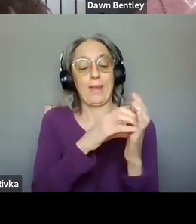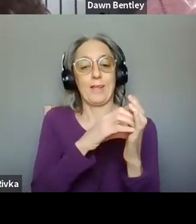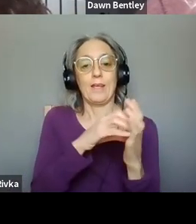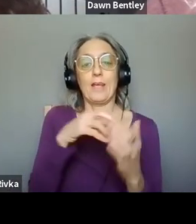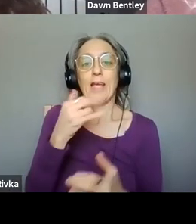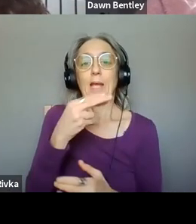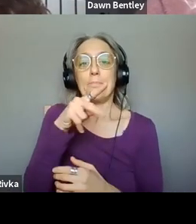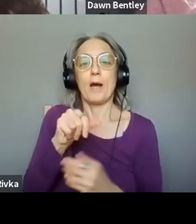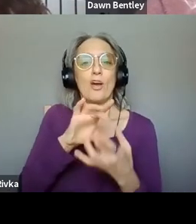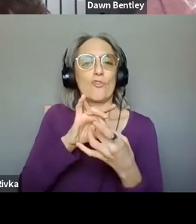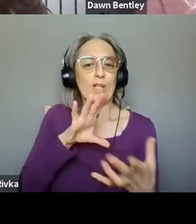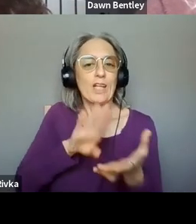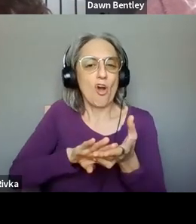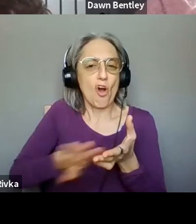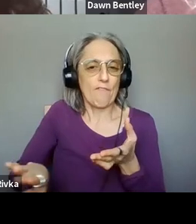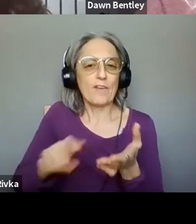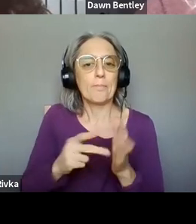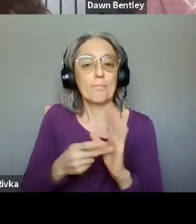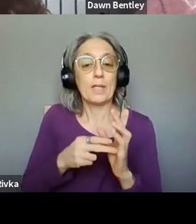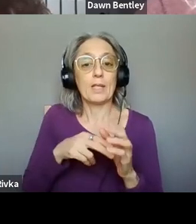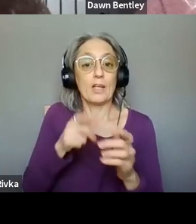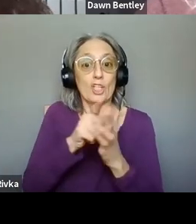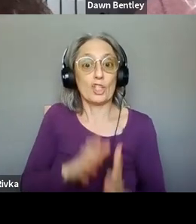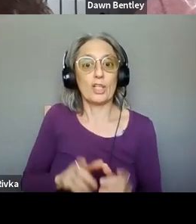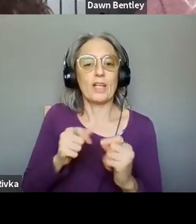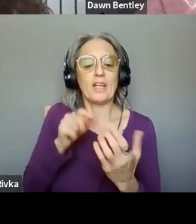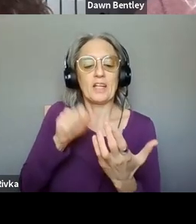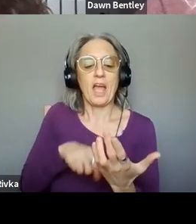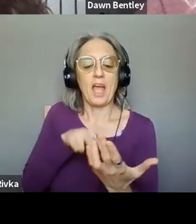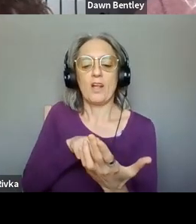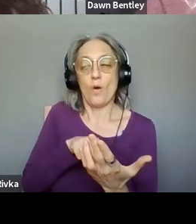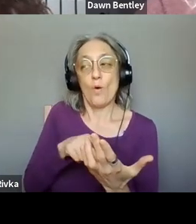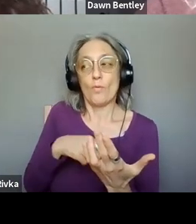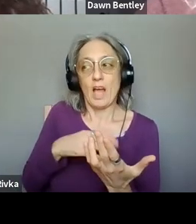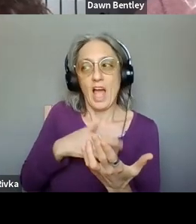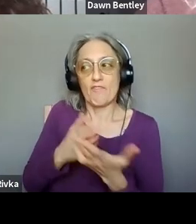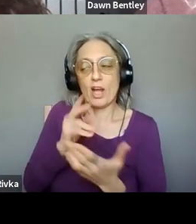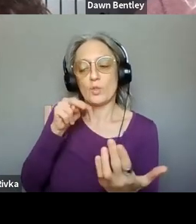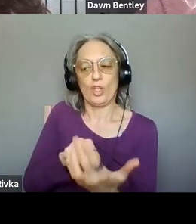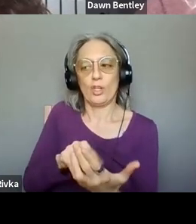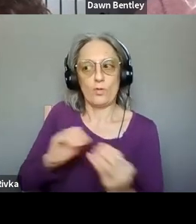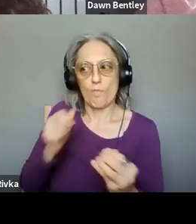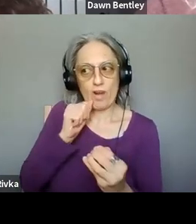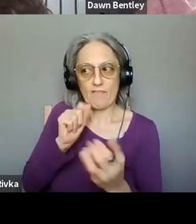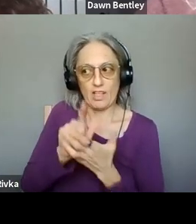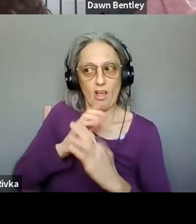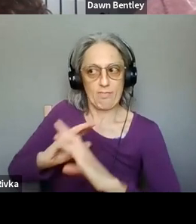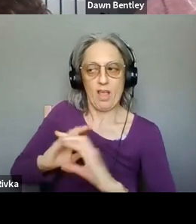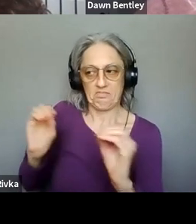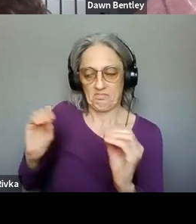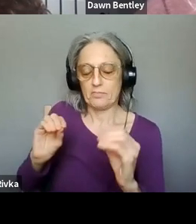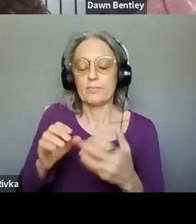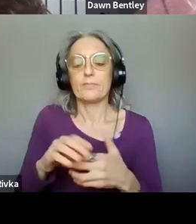power of attorney, so it's in there. That's just a thing. And I wanted to mention, I'm backing up a little bit, but I also wanted to mention